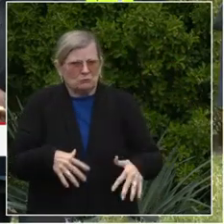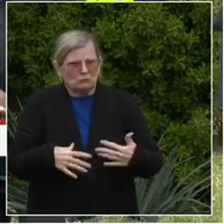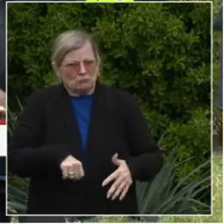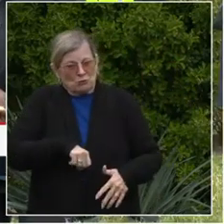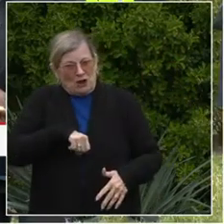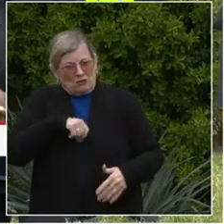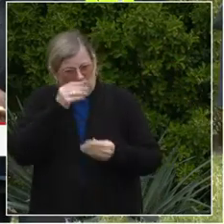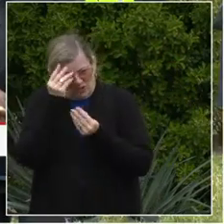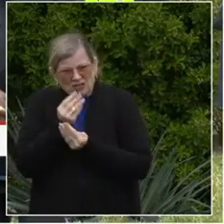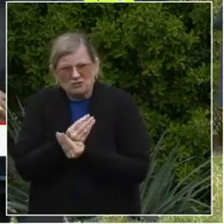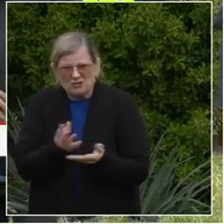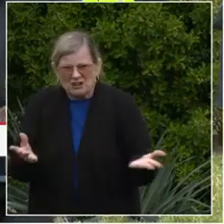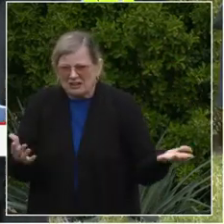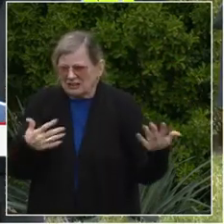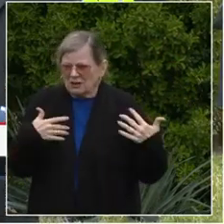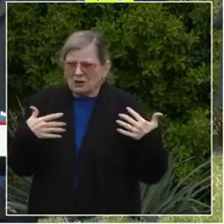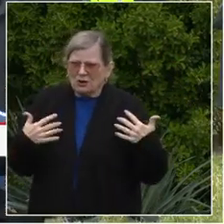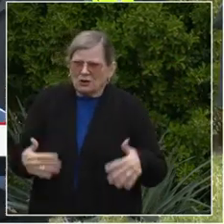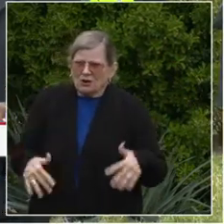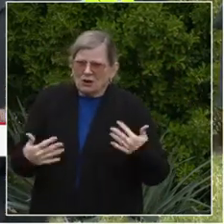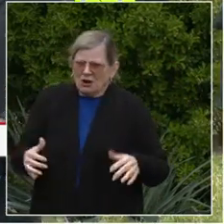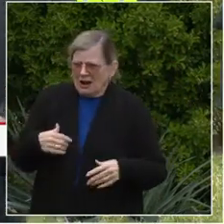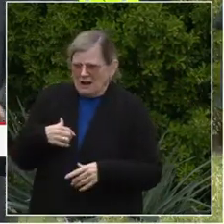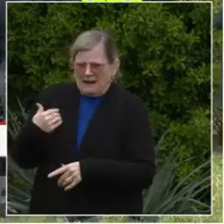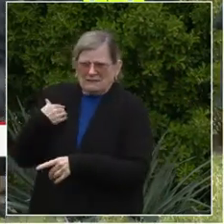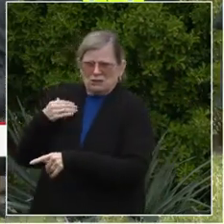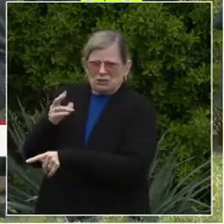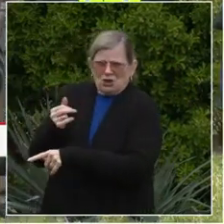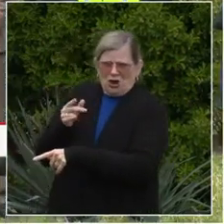call Charlie a partner and friend. So, Charlie, if you want to come up.